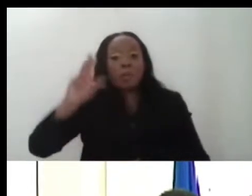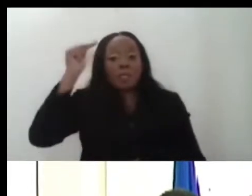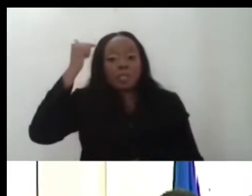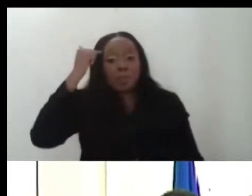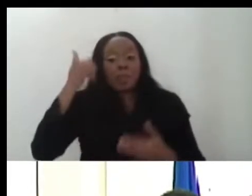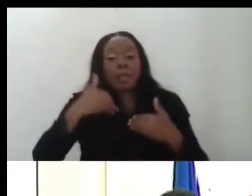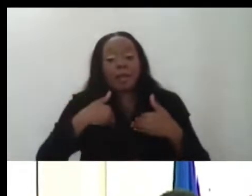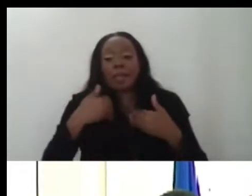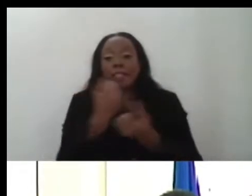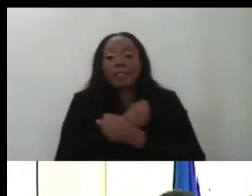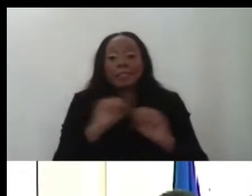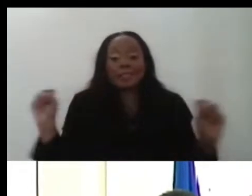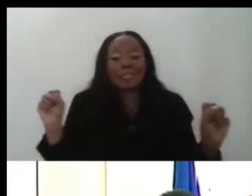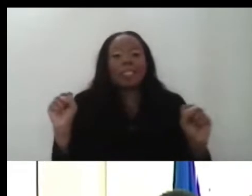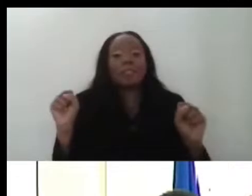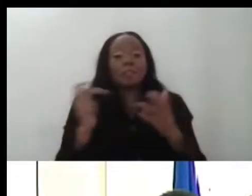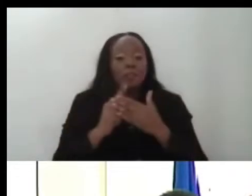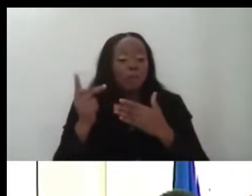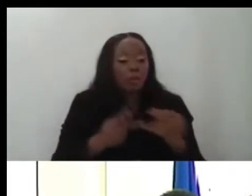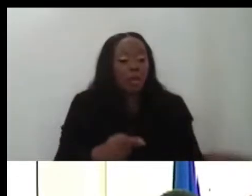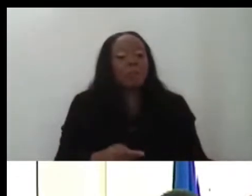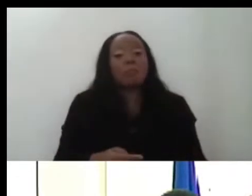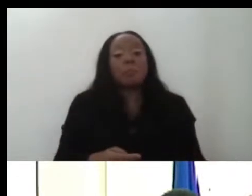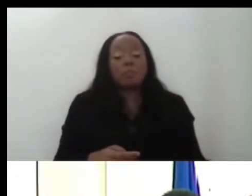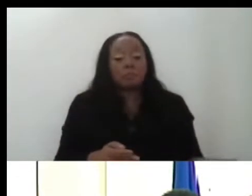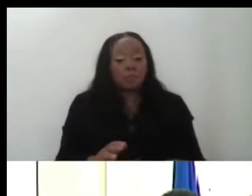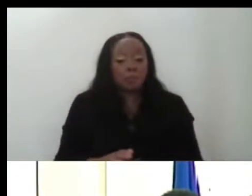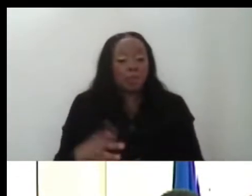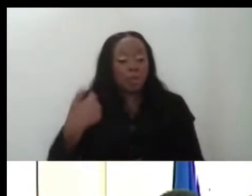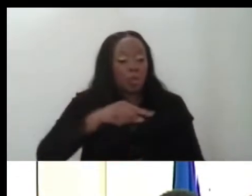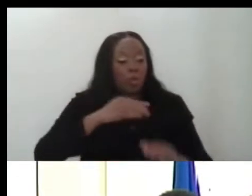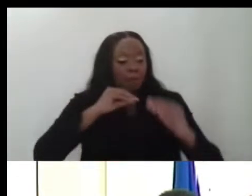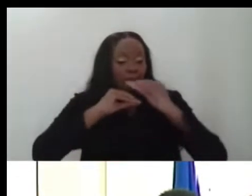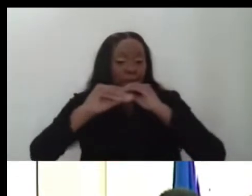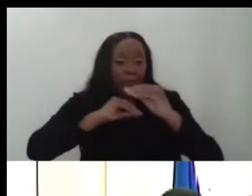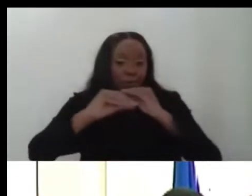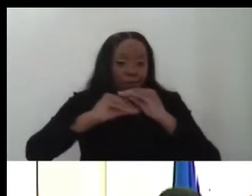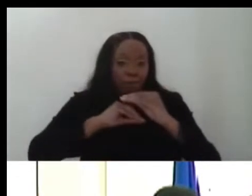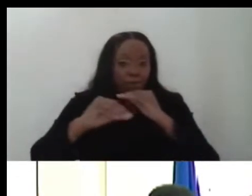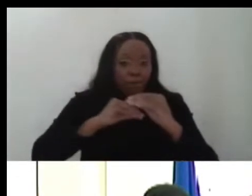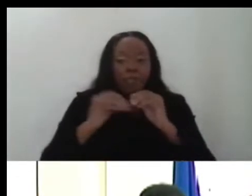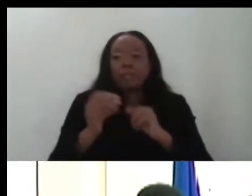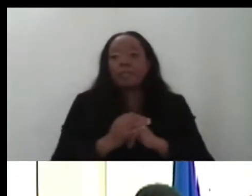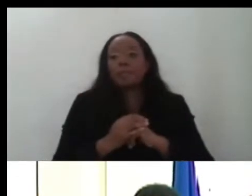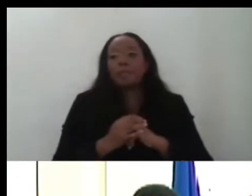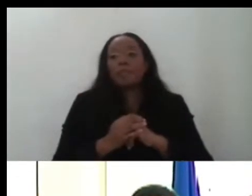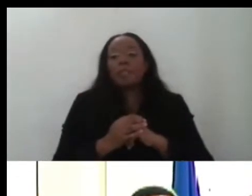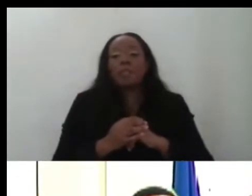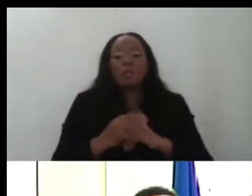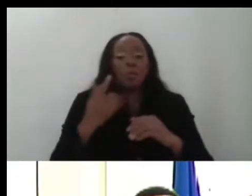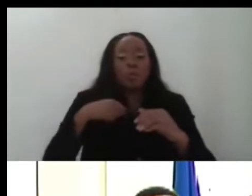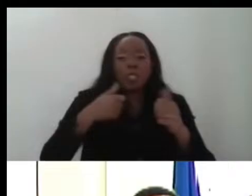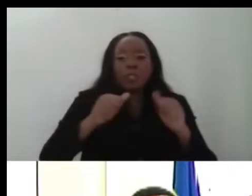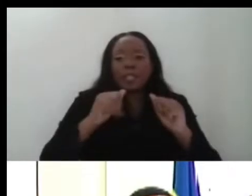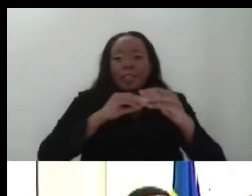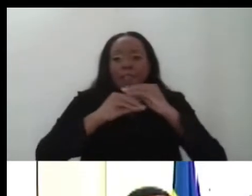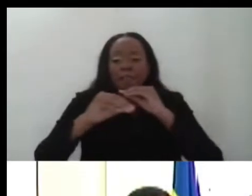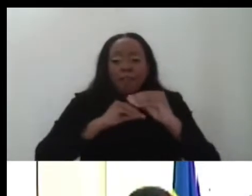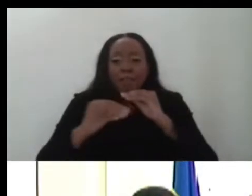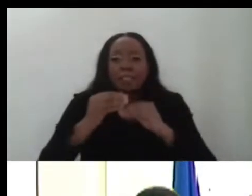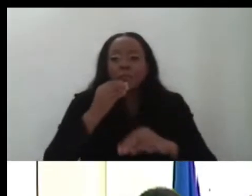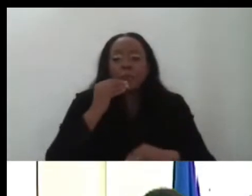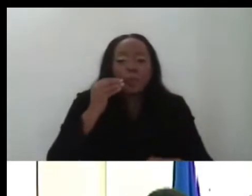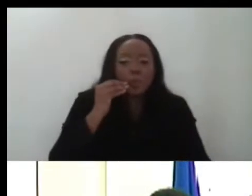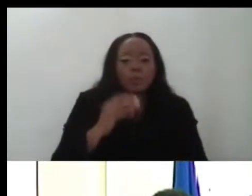government, in undertaking to repair and rebuild damaged and destroyed homes. Why? Because most